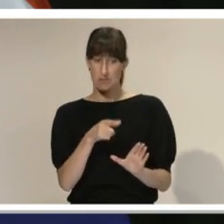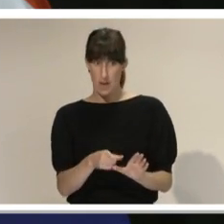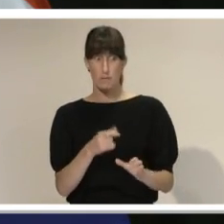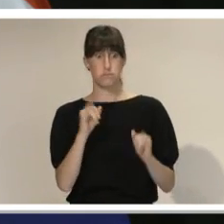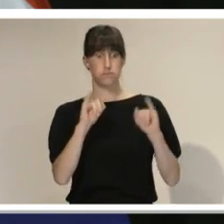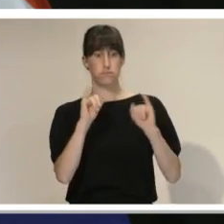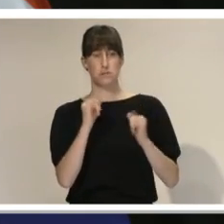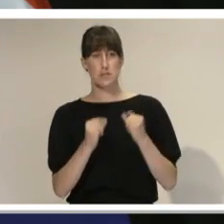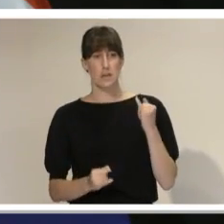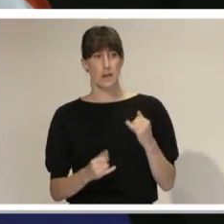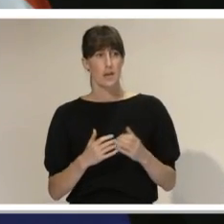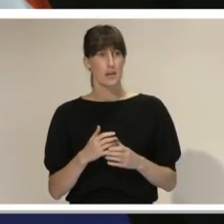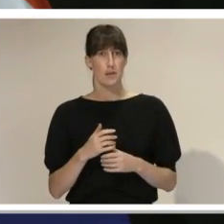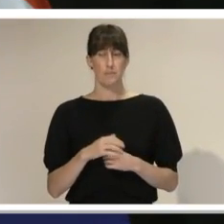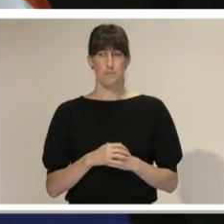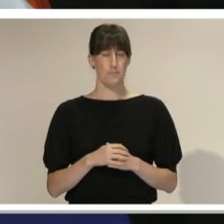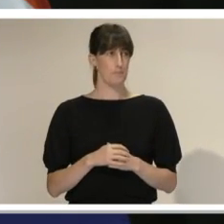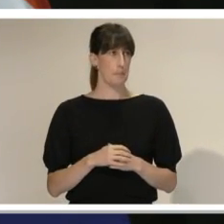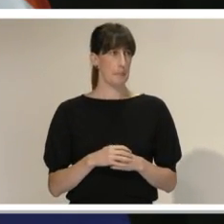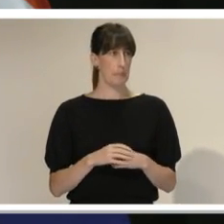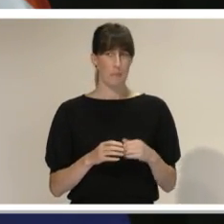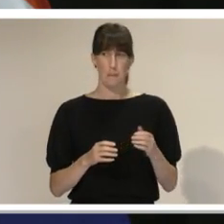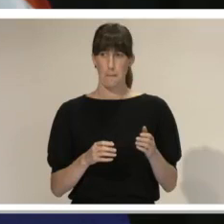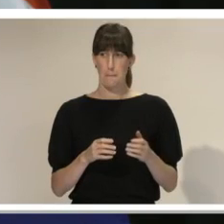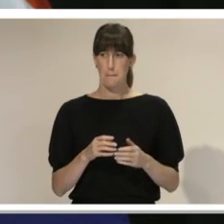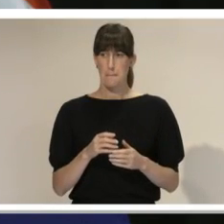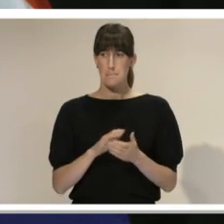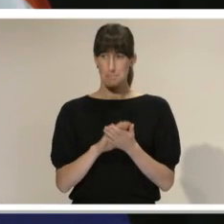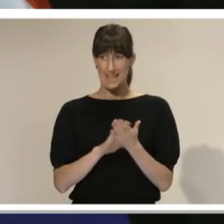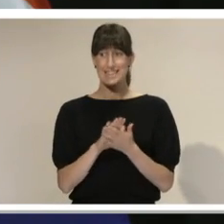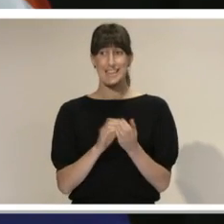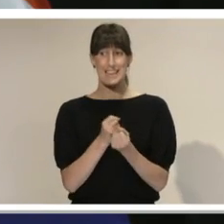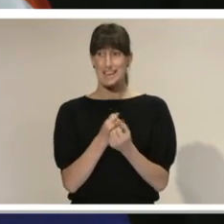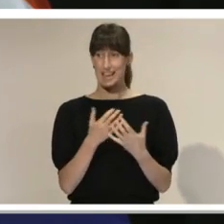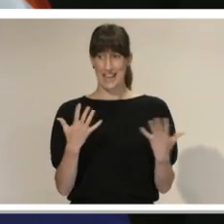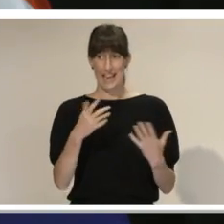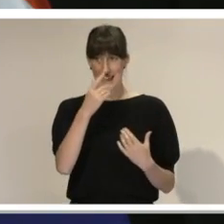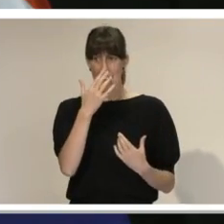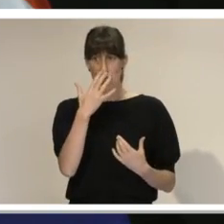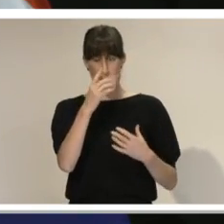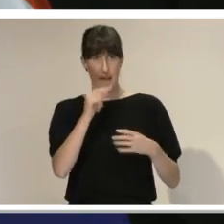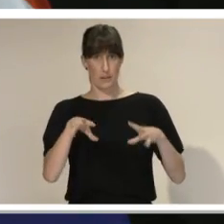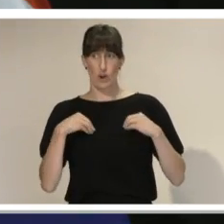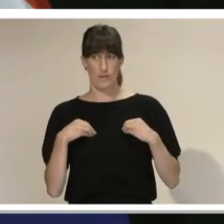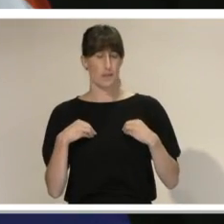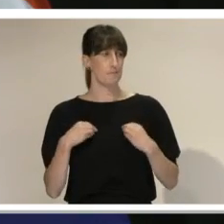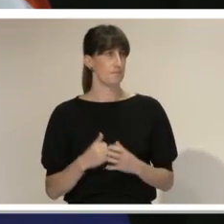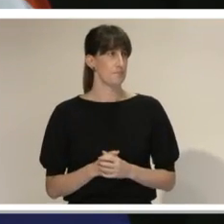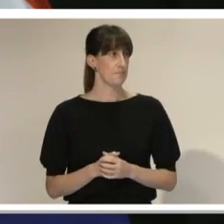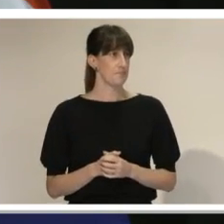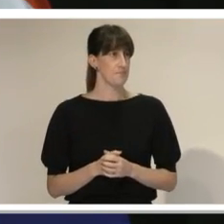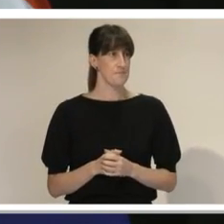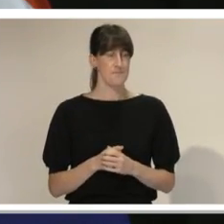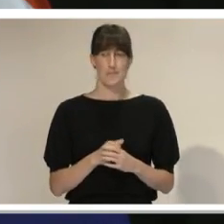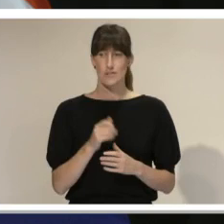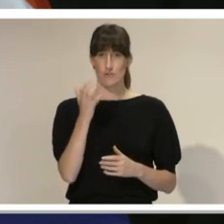age group. What have the testing results been for the residents at a Hawke's Bay holiday park where a resident tested positive for the virus? Yes, so I